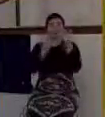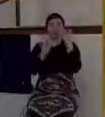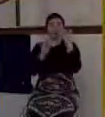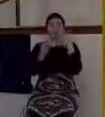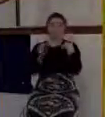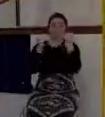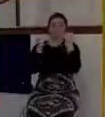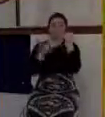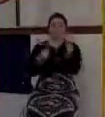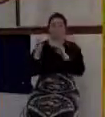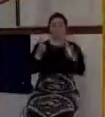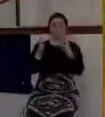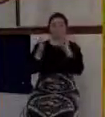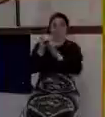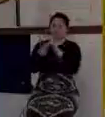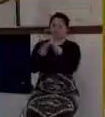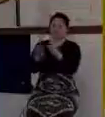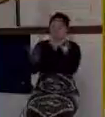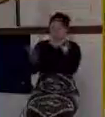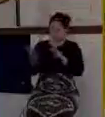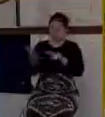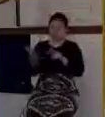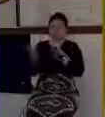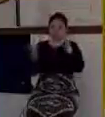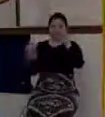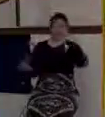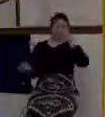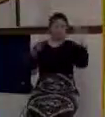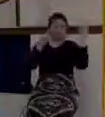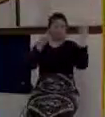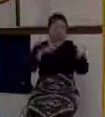have misinterpreted the Scripture. Look down at verse 18.